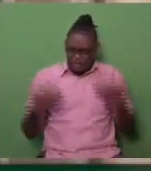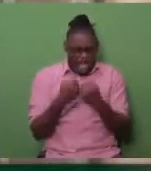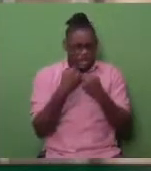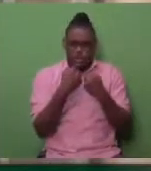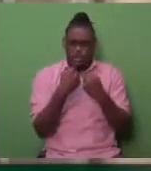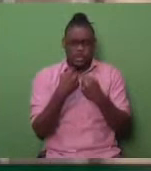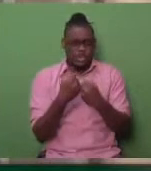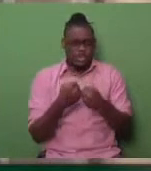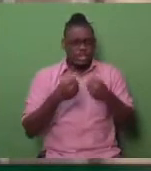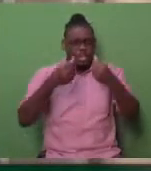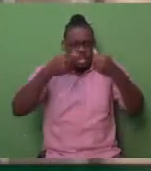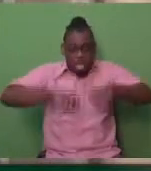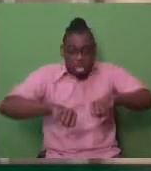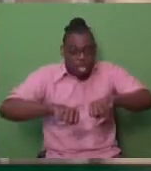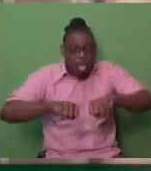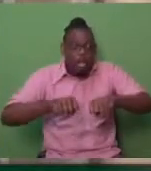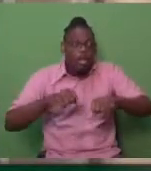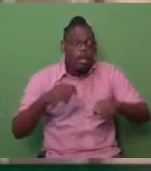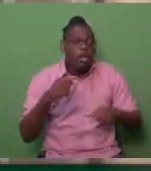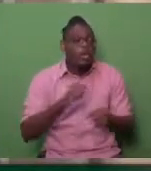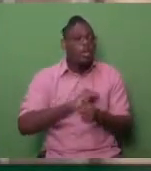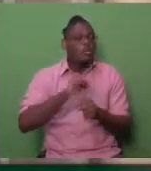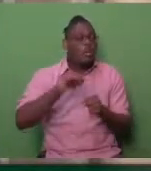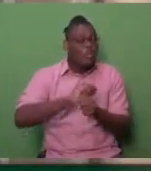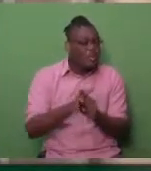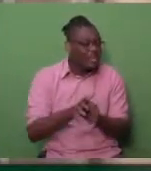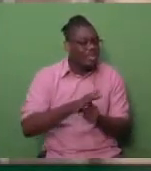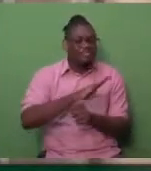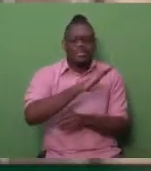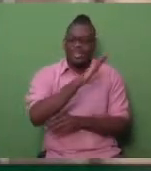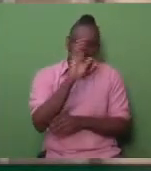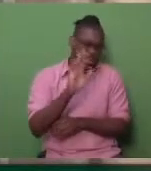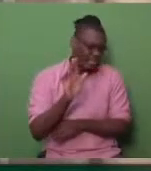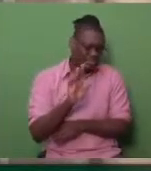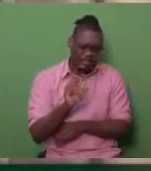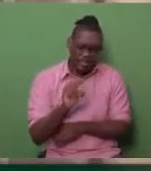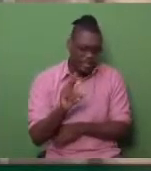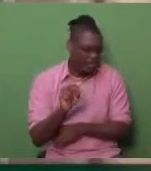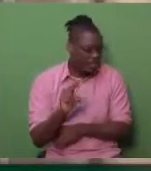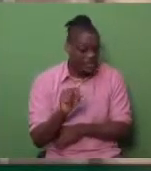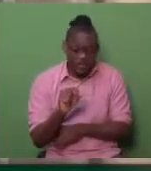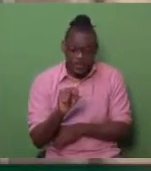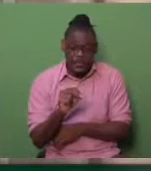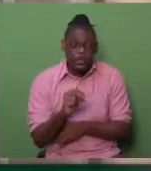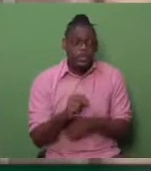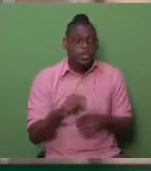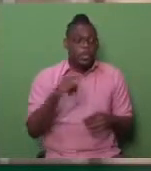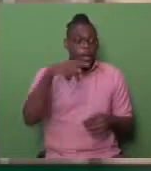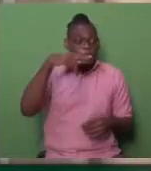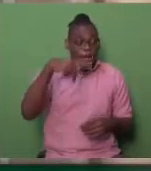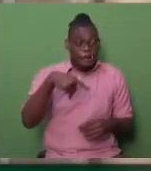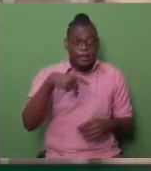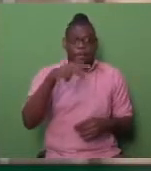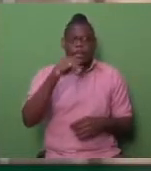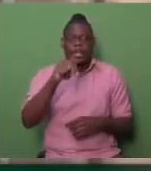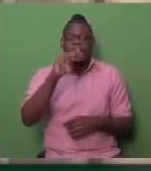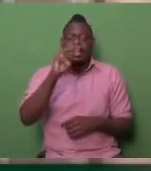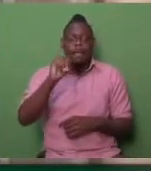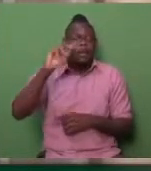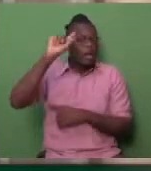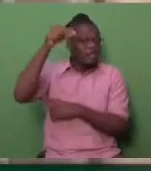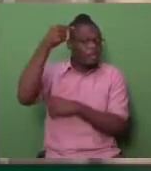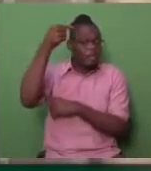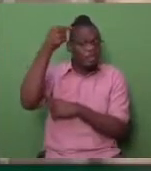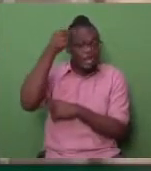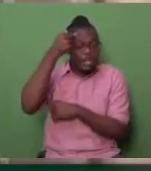COVID. You know, there's a saying, facts are stubborn things, and they do not go away. It is a Rowley-led government, not